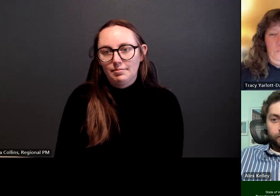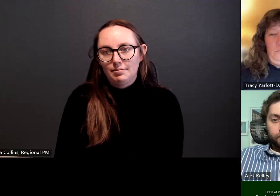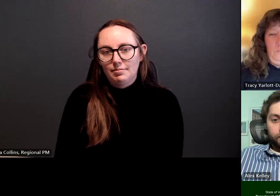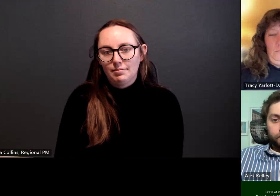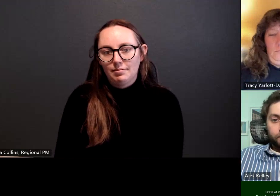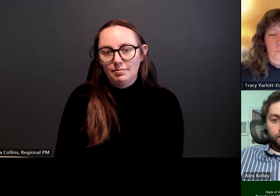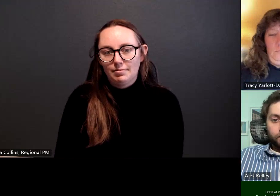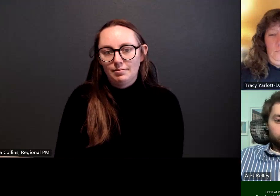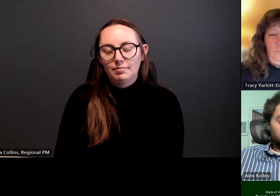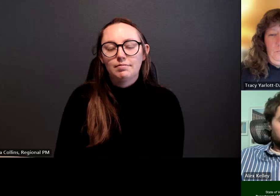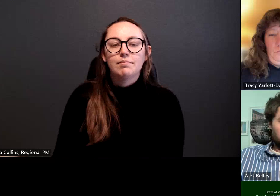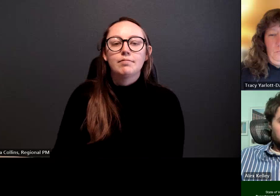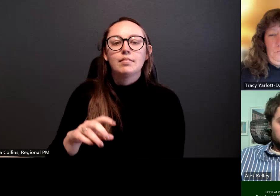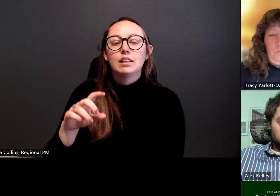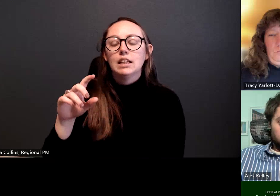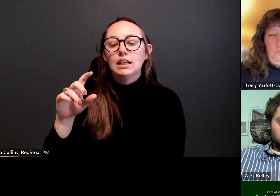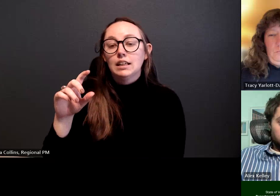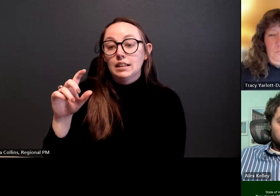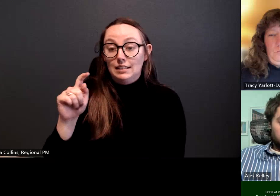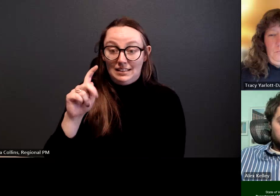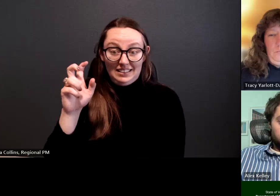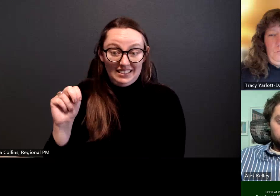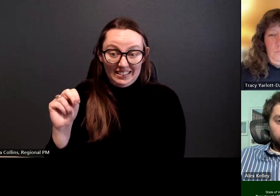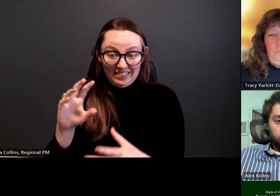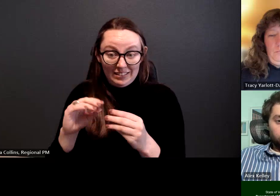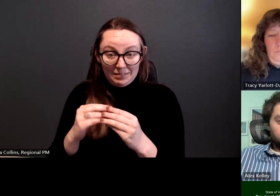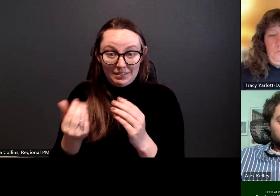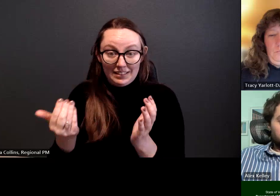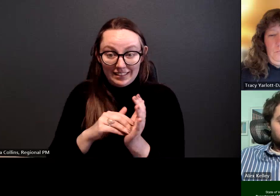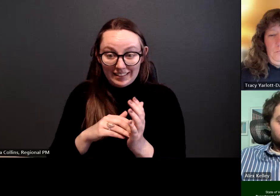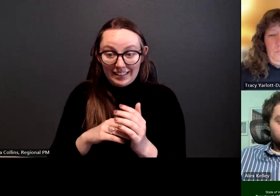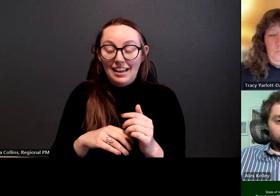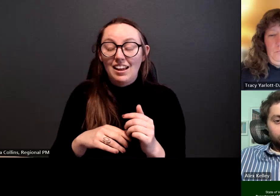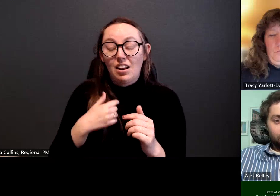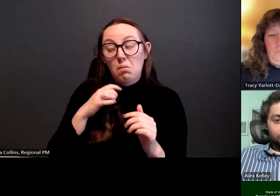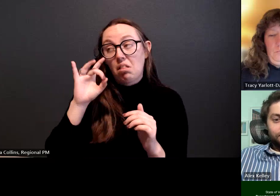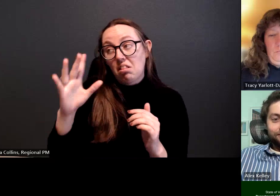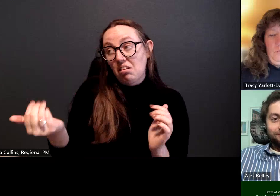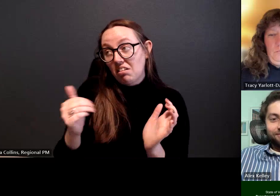Throw another 2 cents in here. Yeah, 10 more minutes, Stephen.